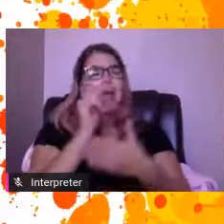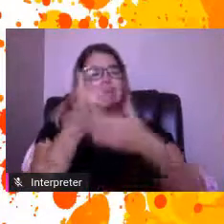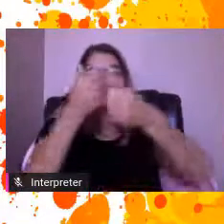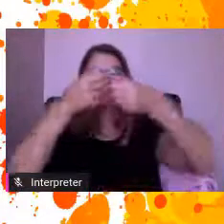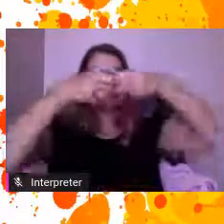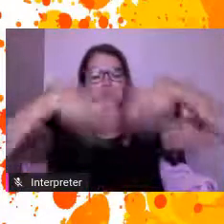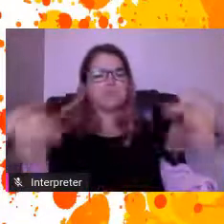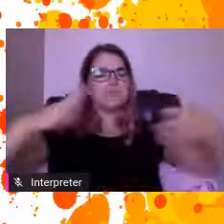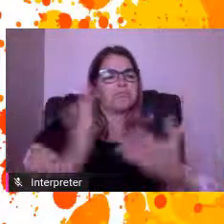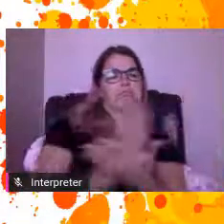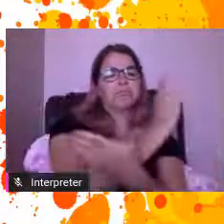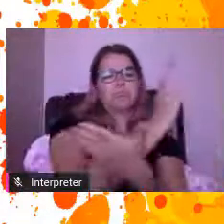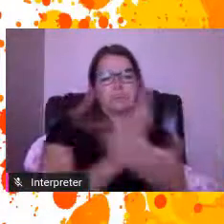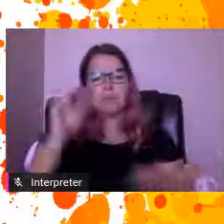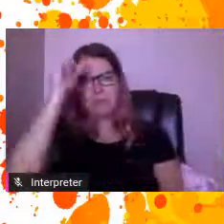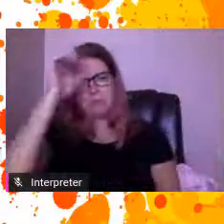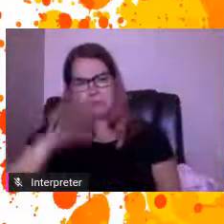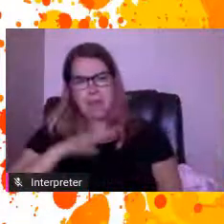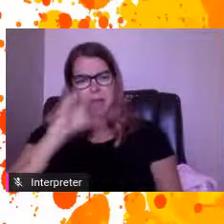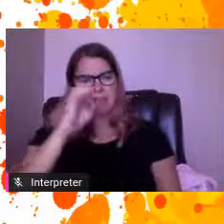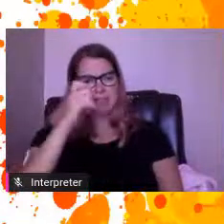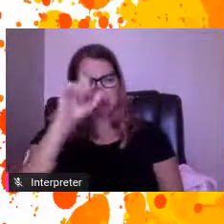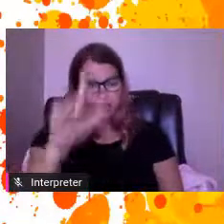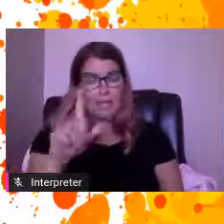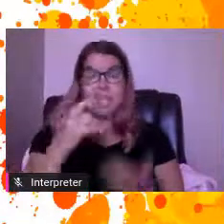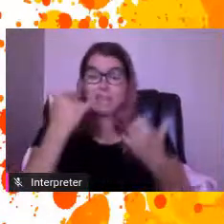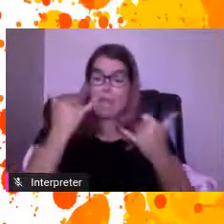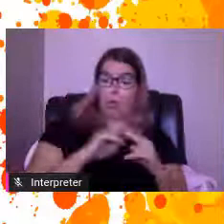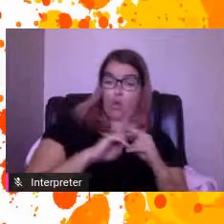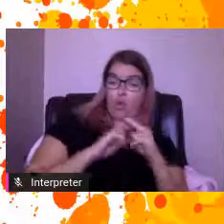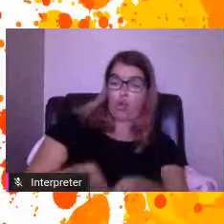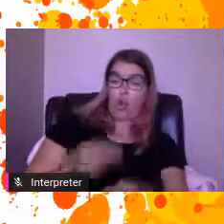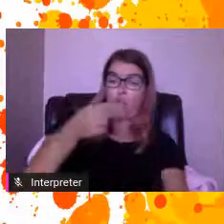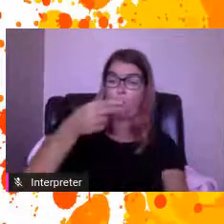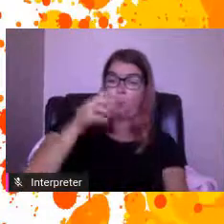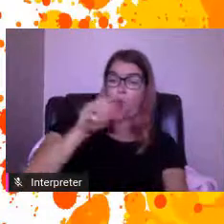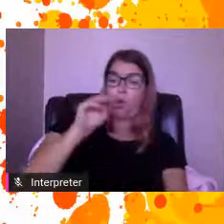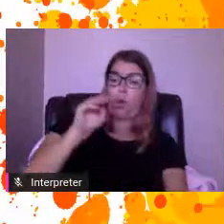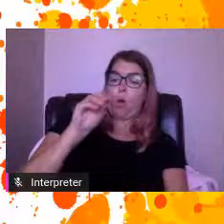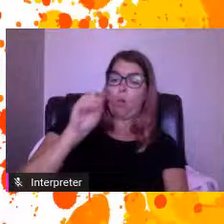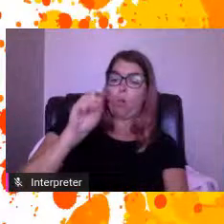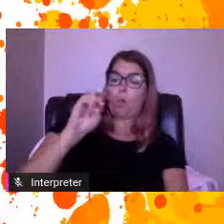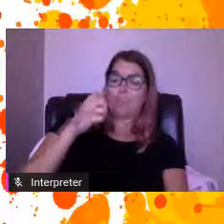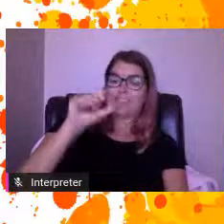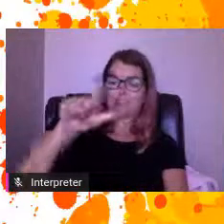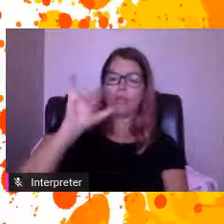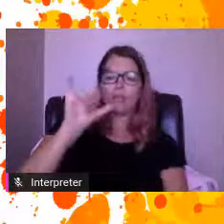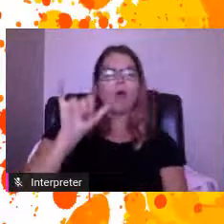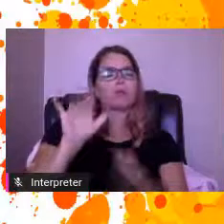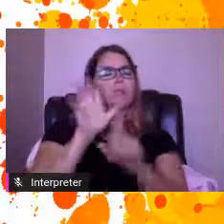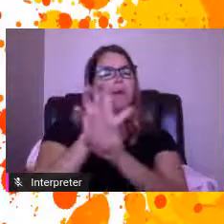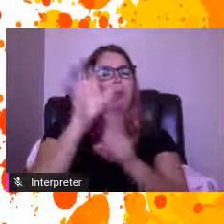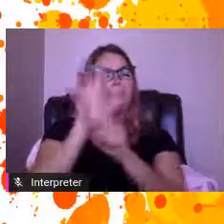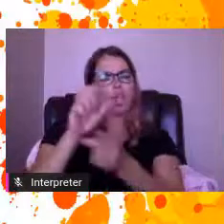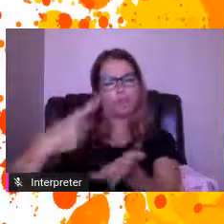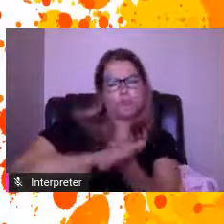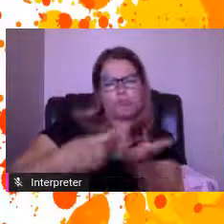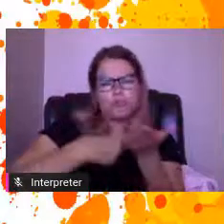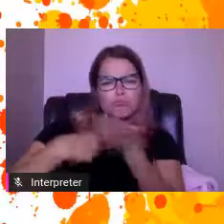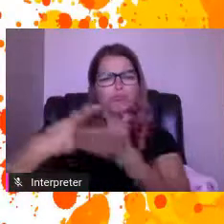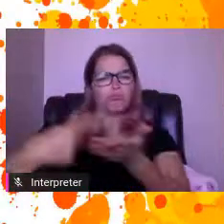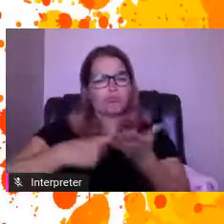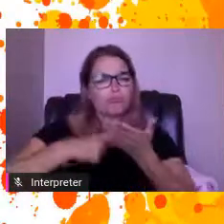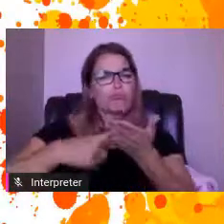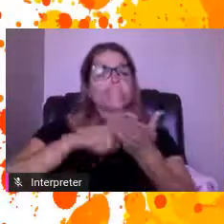sexuality, although acts now considered to be homosexual and their punishments were popular topics of discourse at the time, especially within the